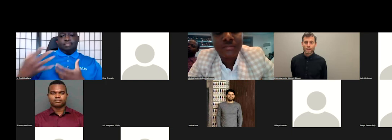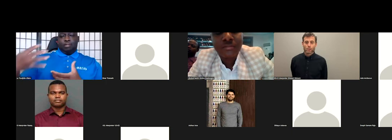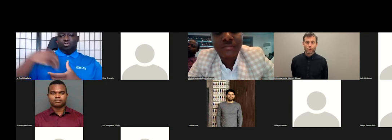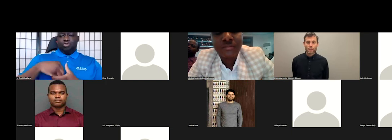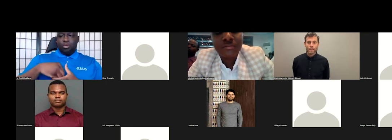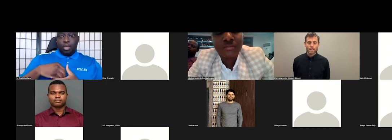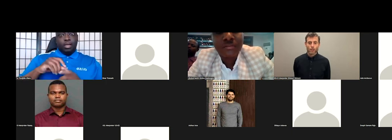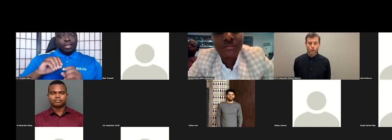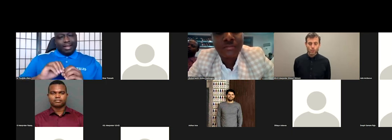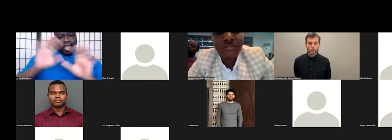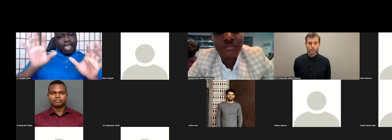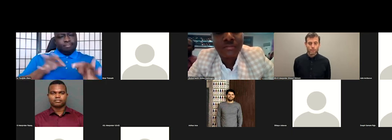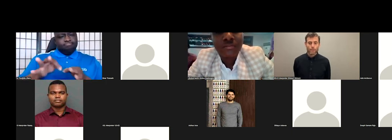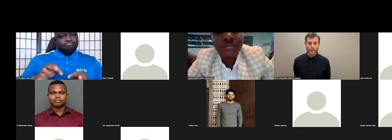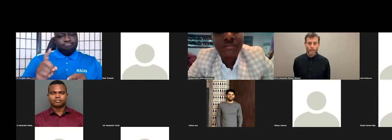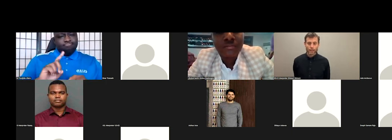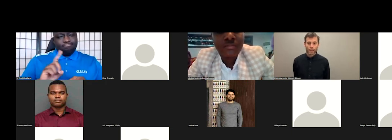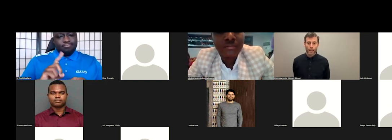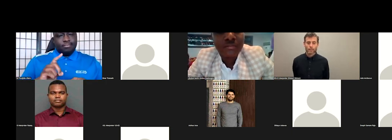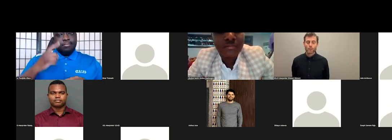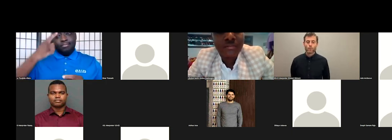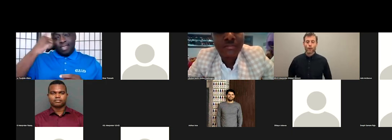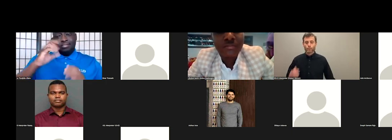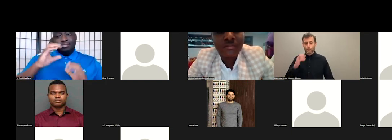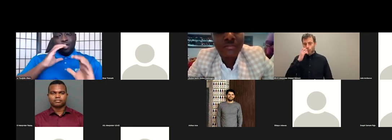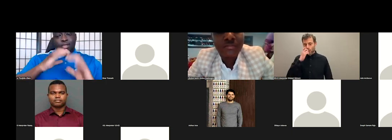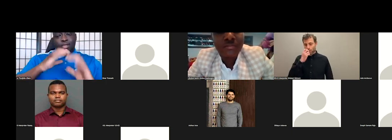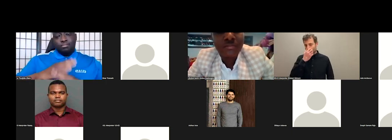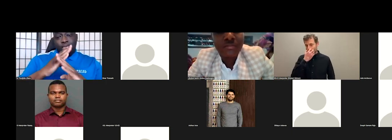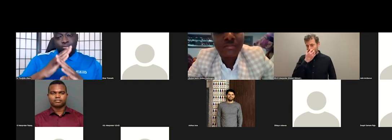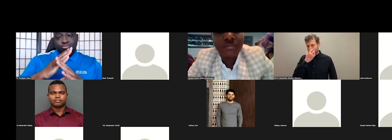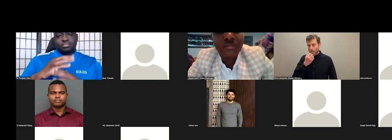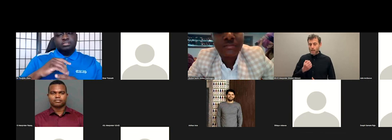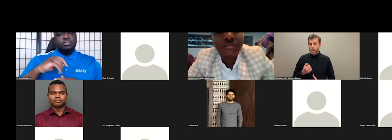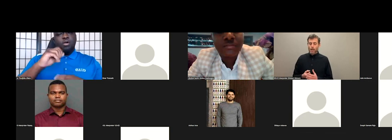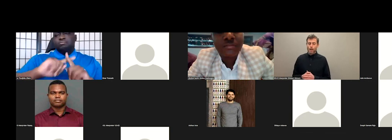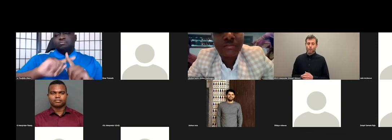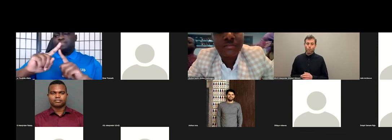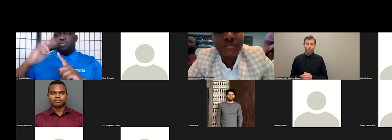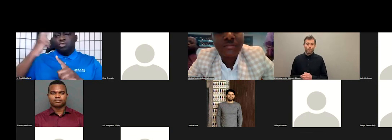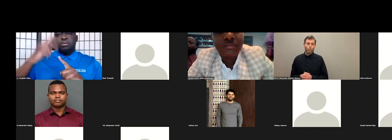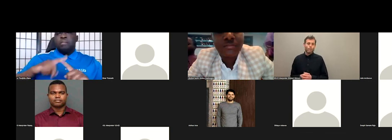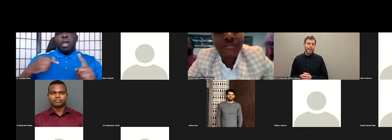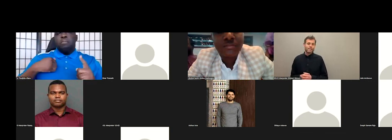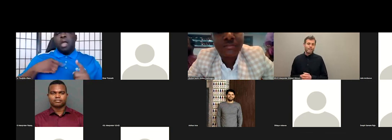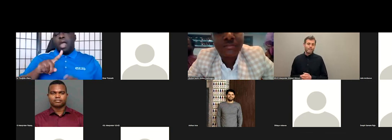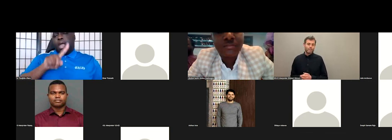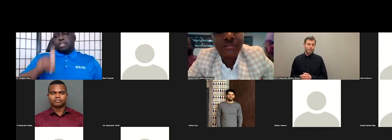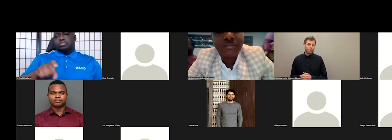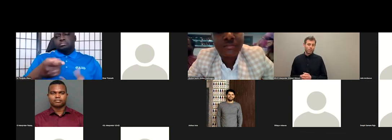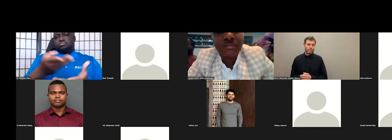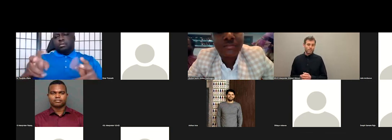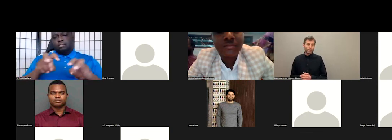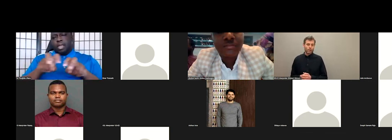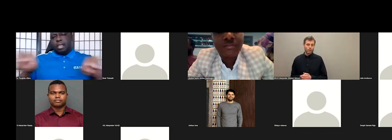to make sure that there is inclusion from the beginning. And so my question really is, what plans are there to make